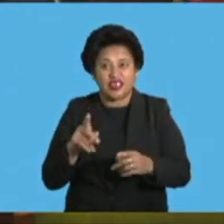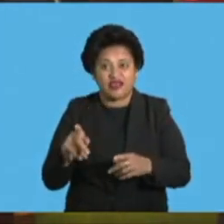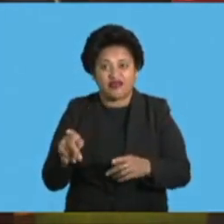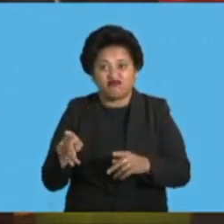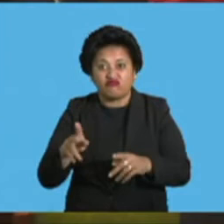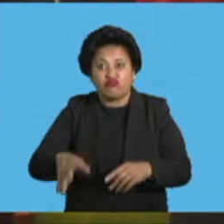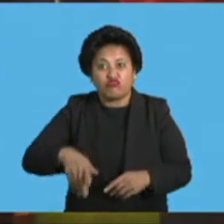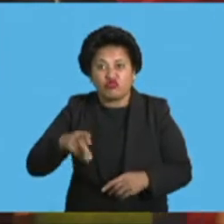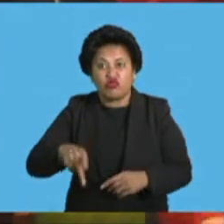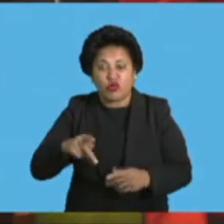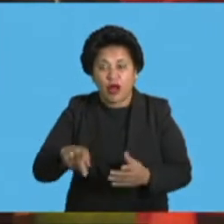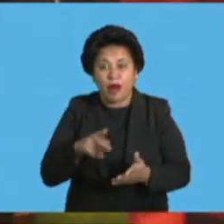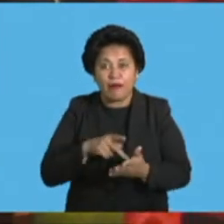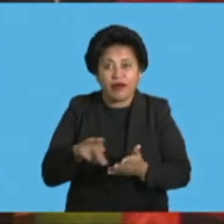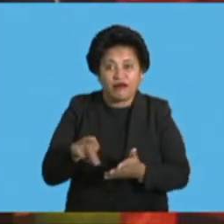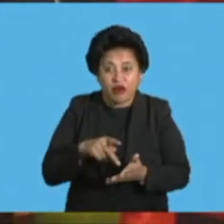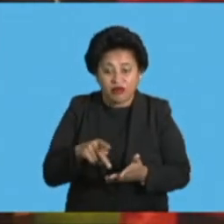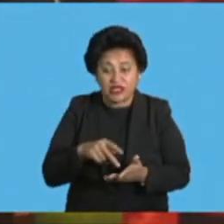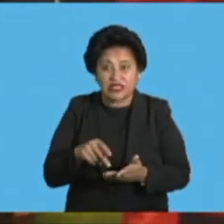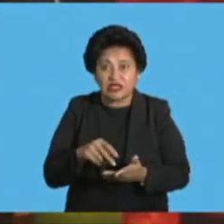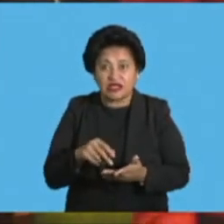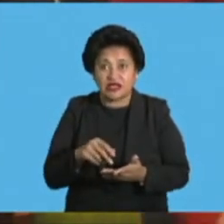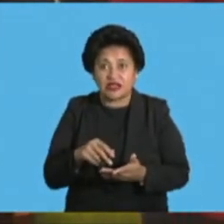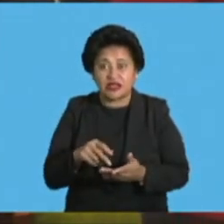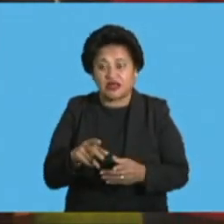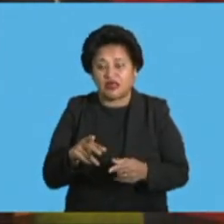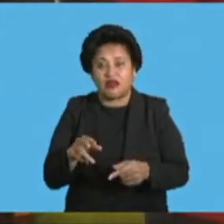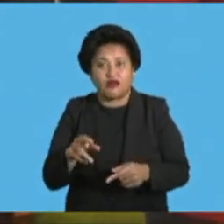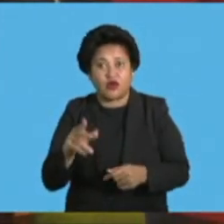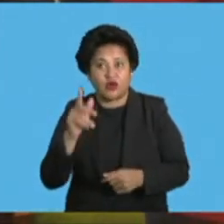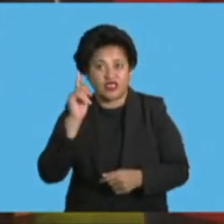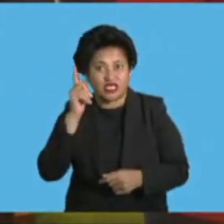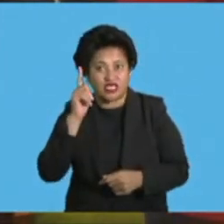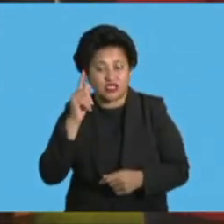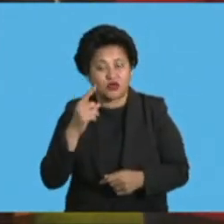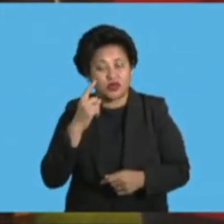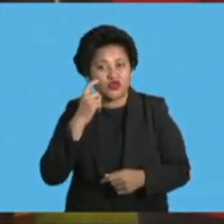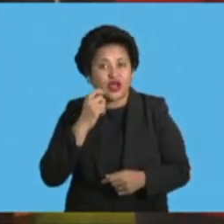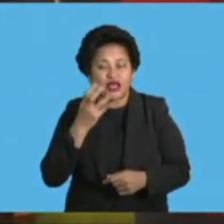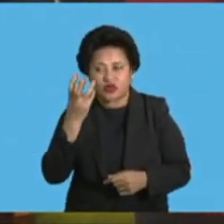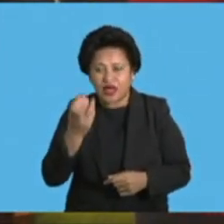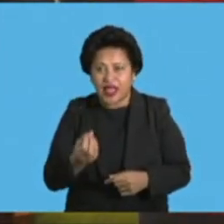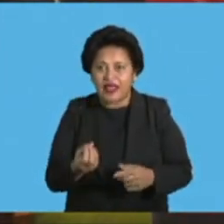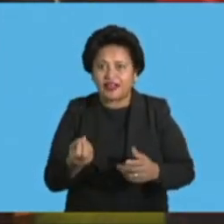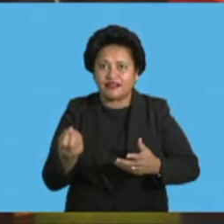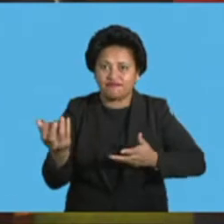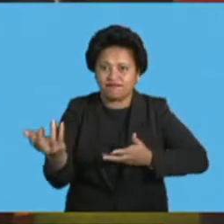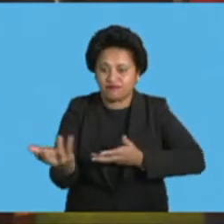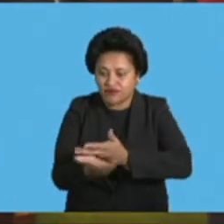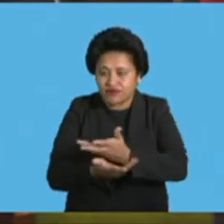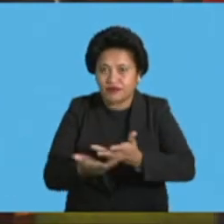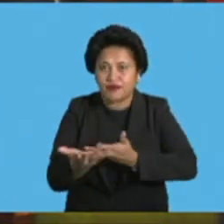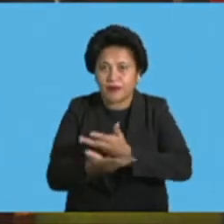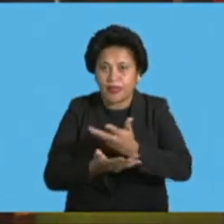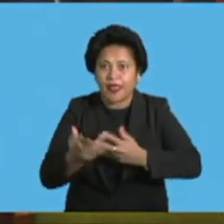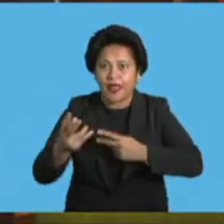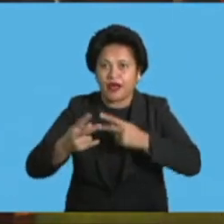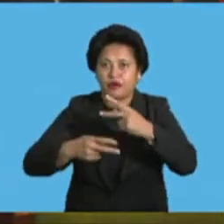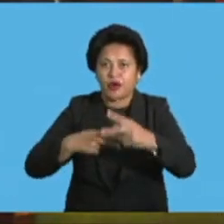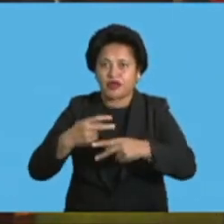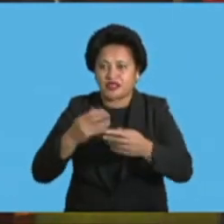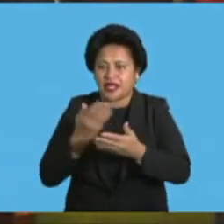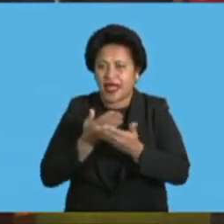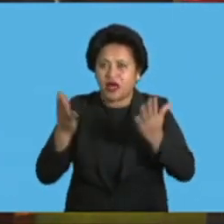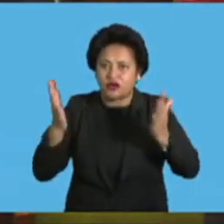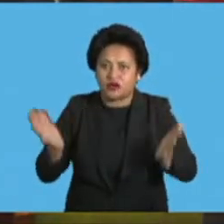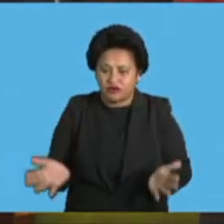is given an opportunity to improve through an interactive process, and ensuring that any disciplinary action which may